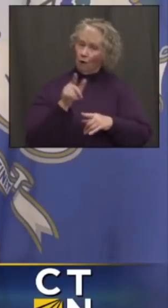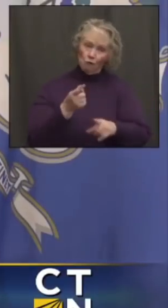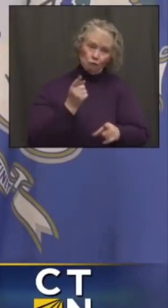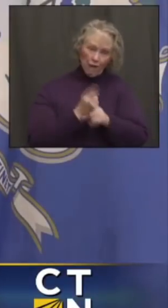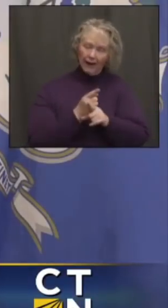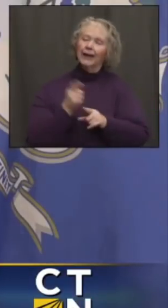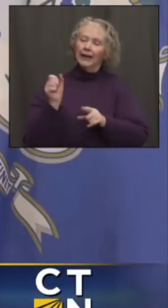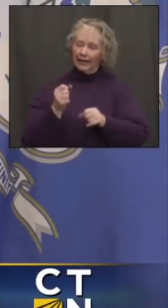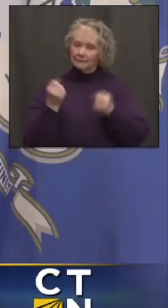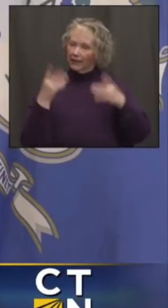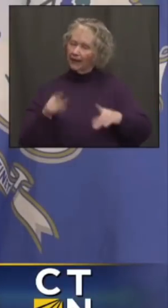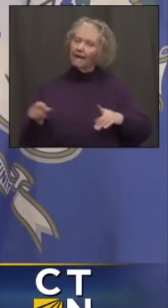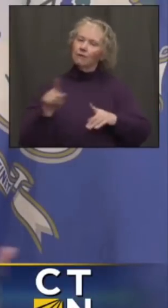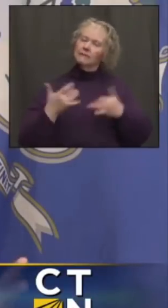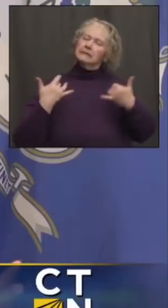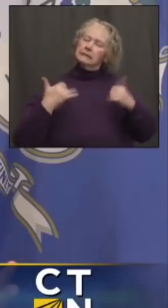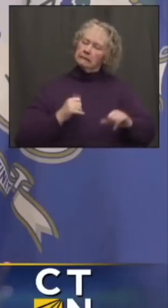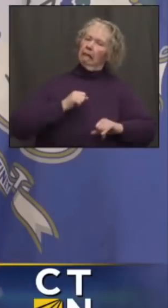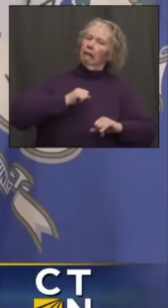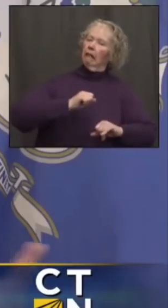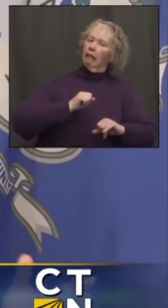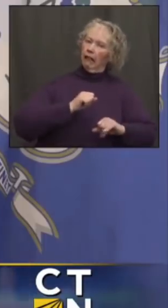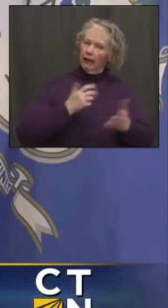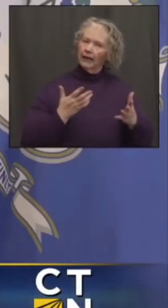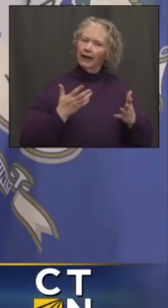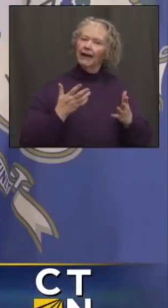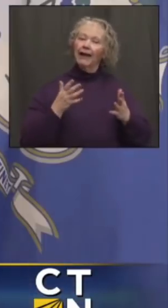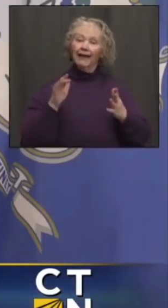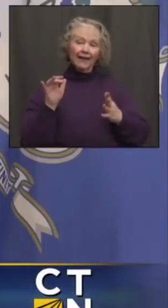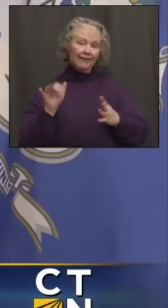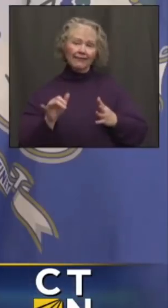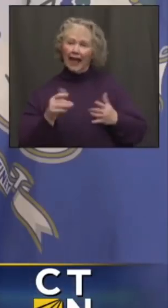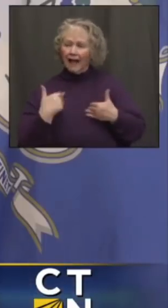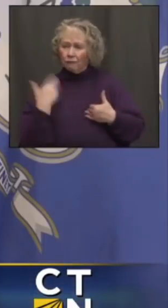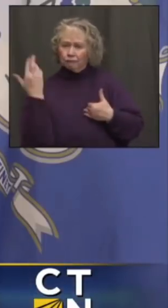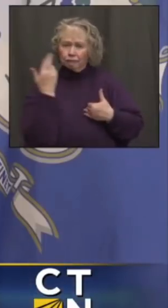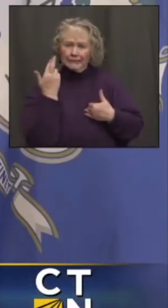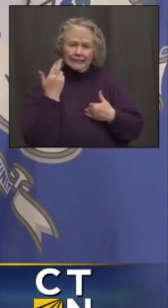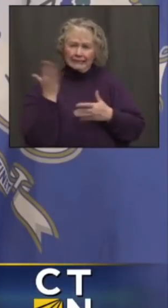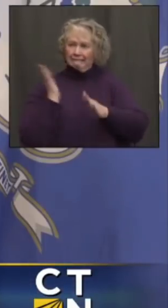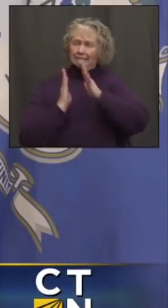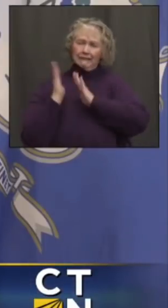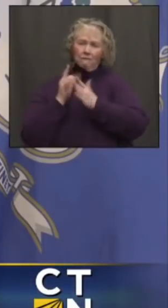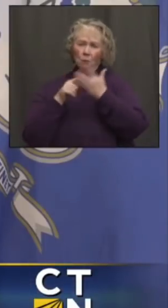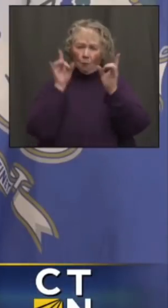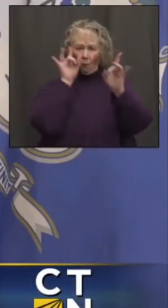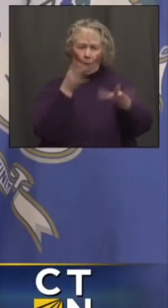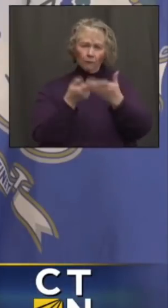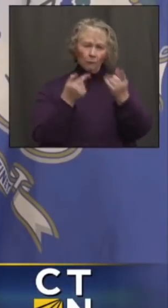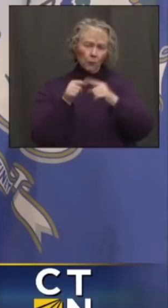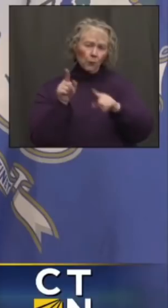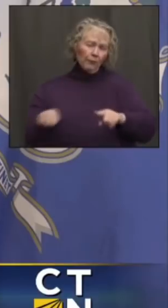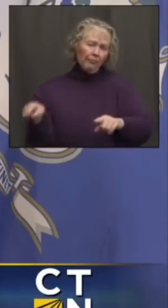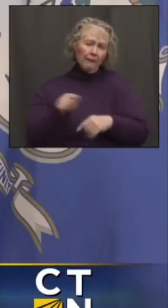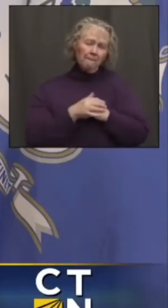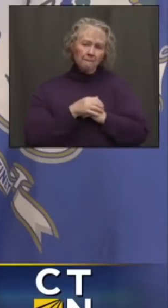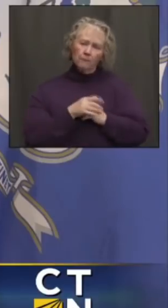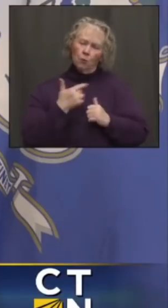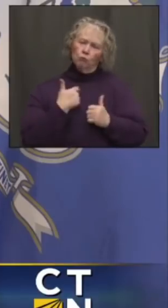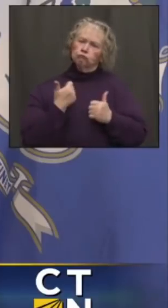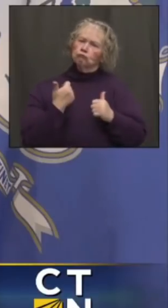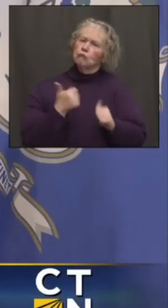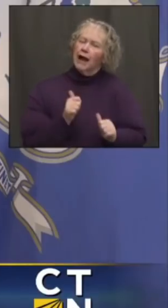to access? We're doing everything we can, I think, Emily, to make access easier. But as Paul just said, I